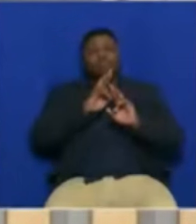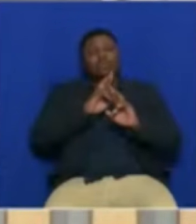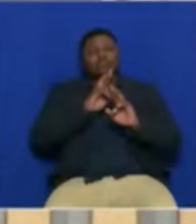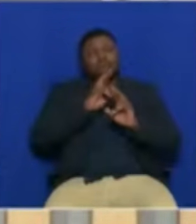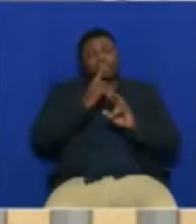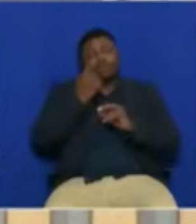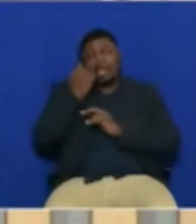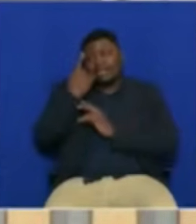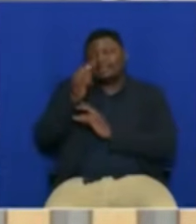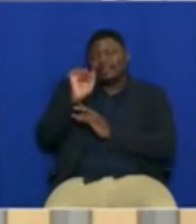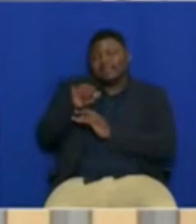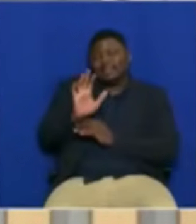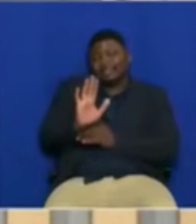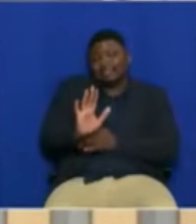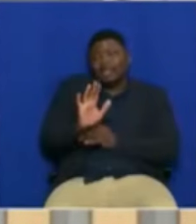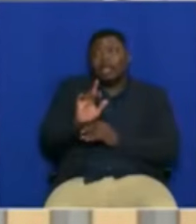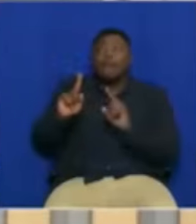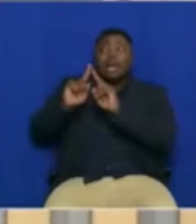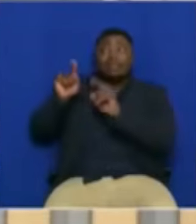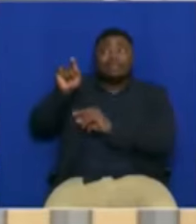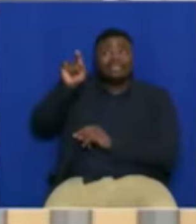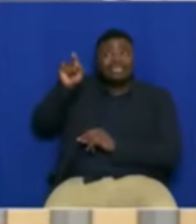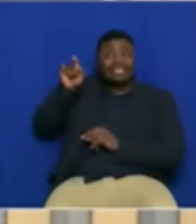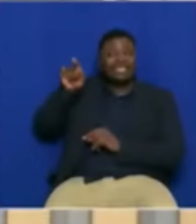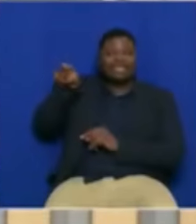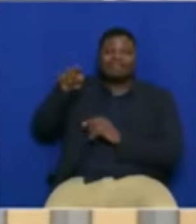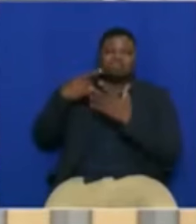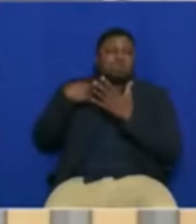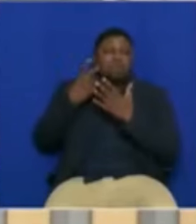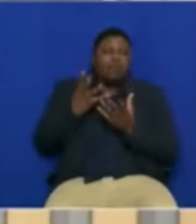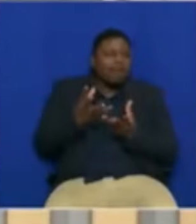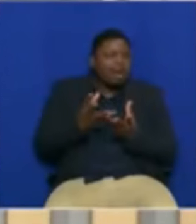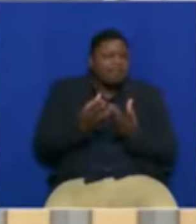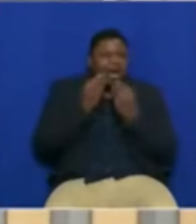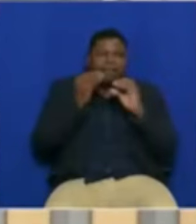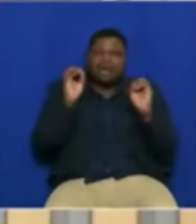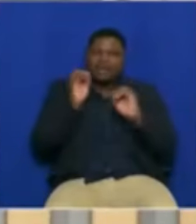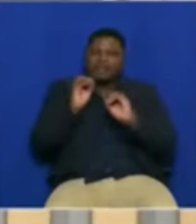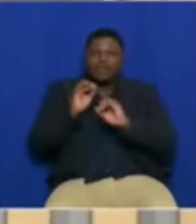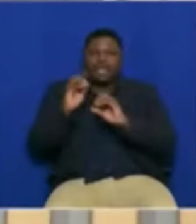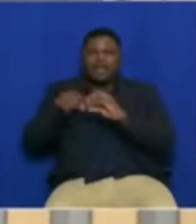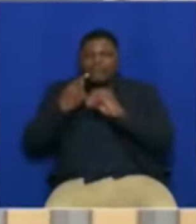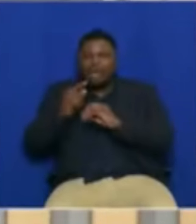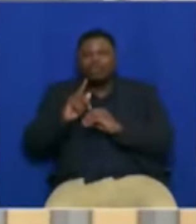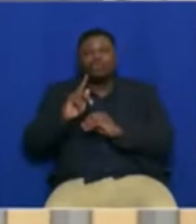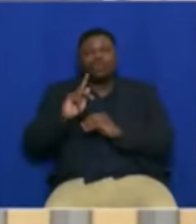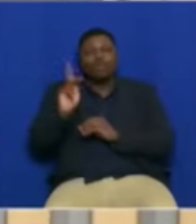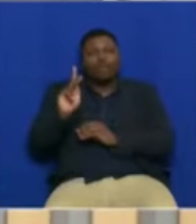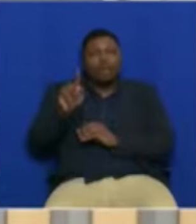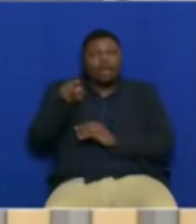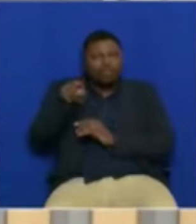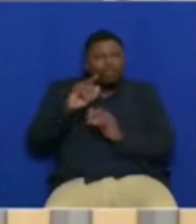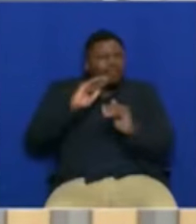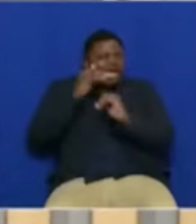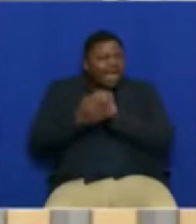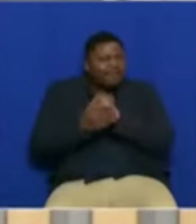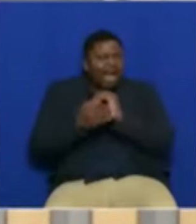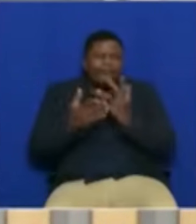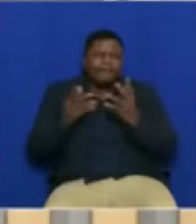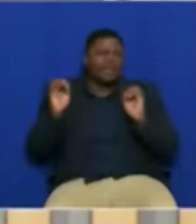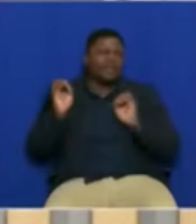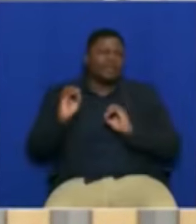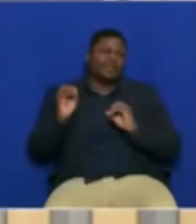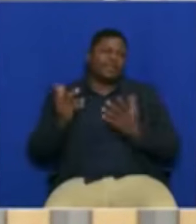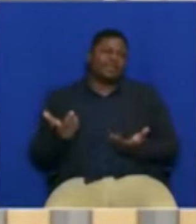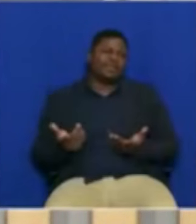an allegation there that General Kumalo covered up. When you take the docket on its own, like what we